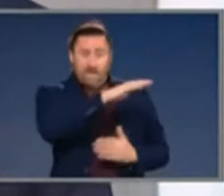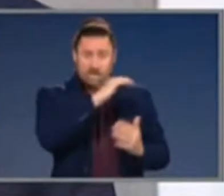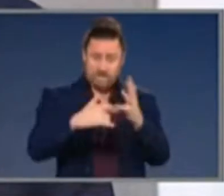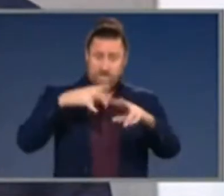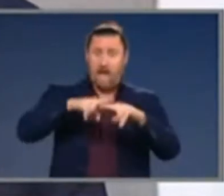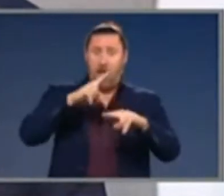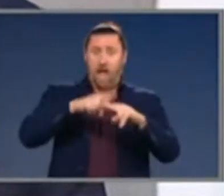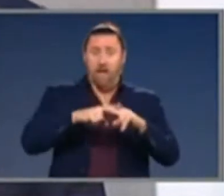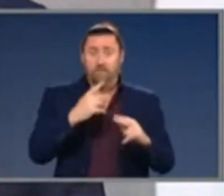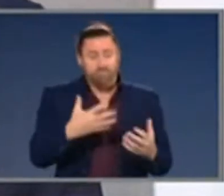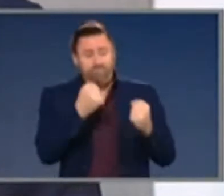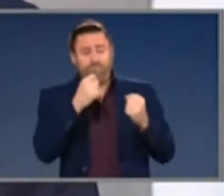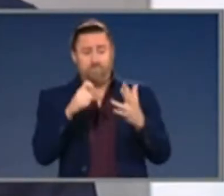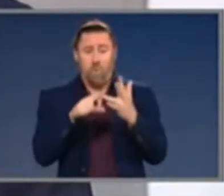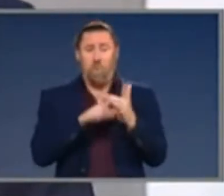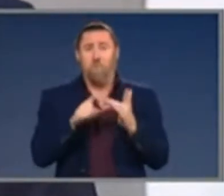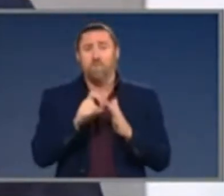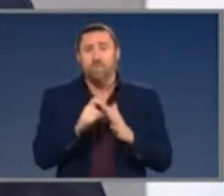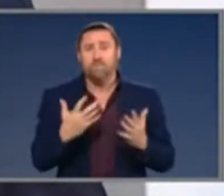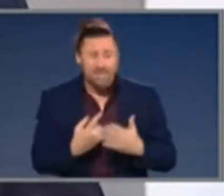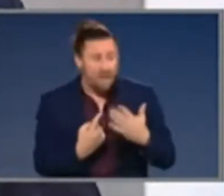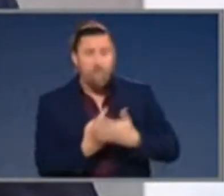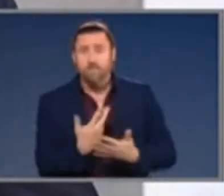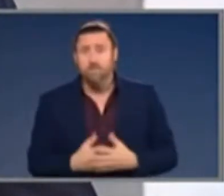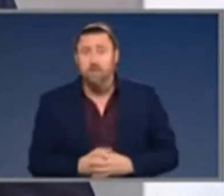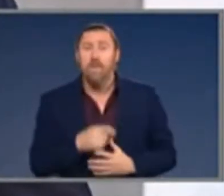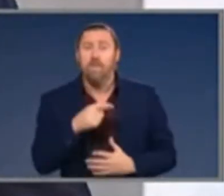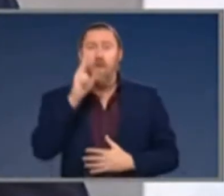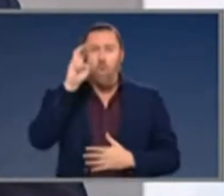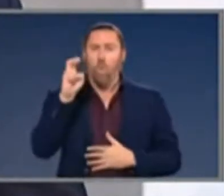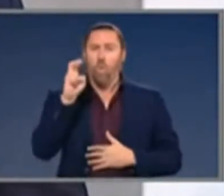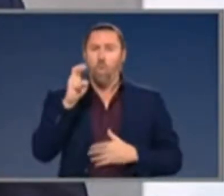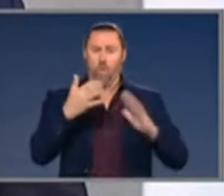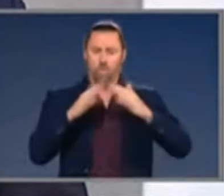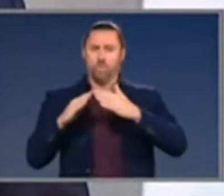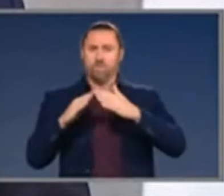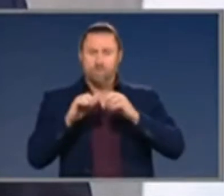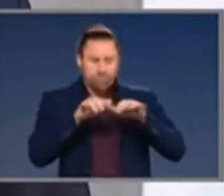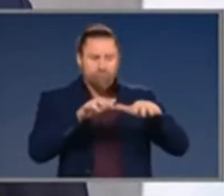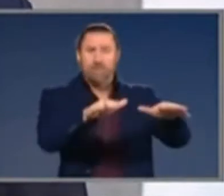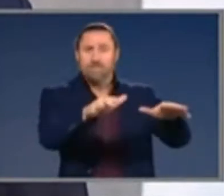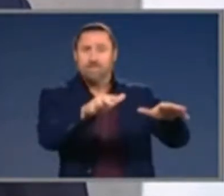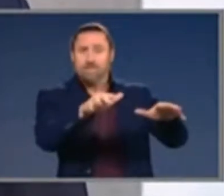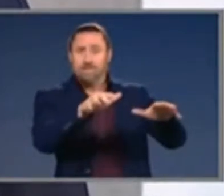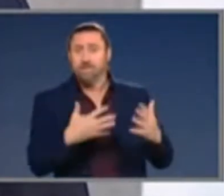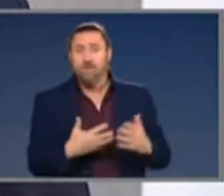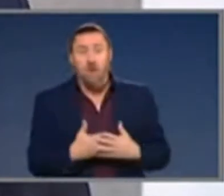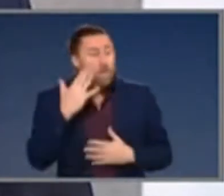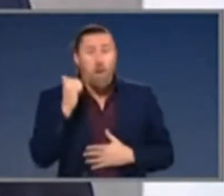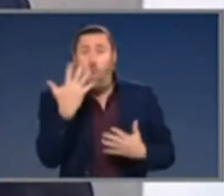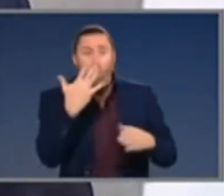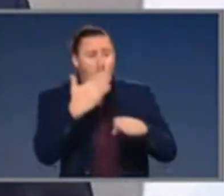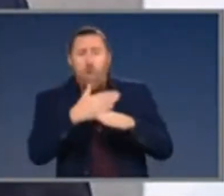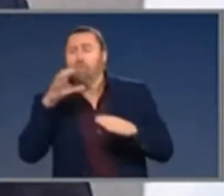been infected with COVID. This is the product of community transmission. And whatever workplace it is,